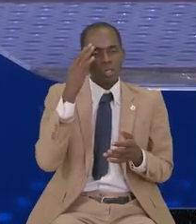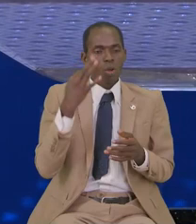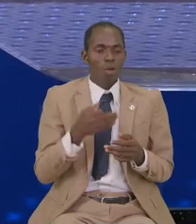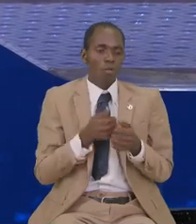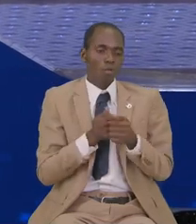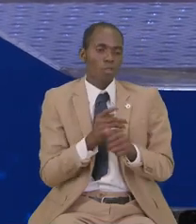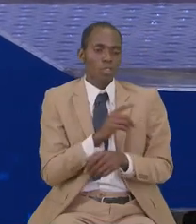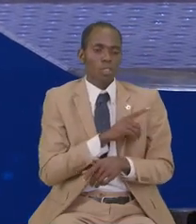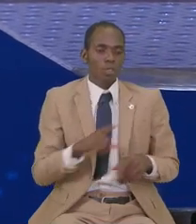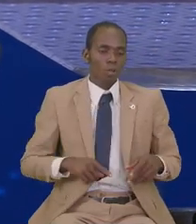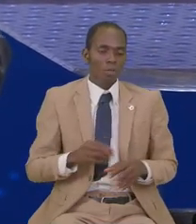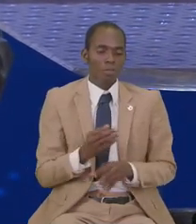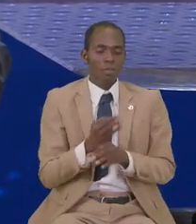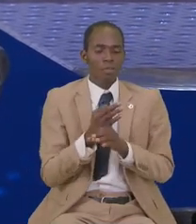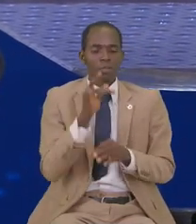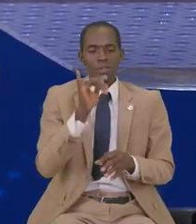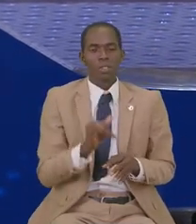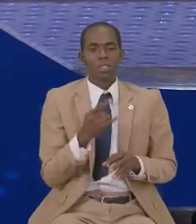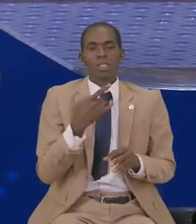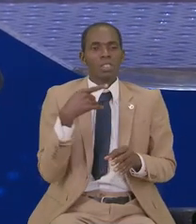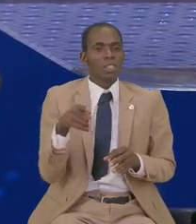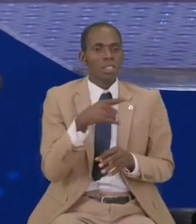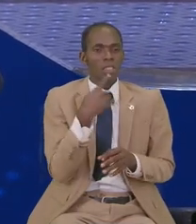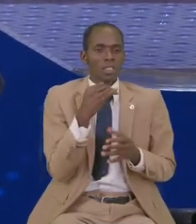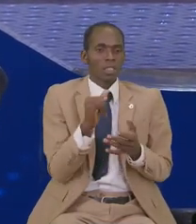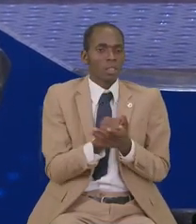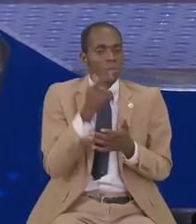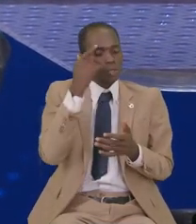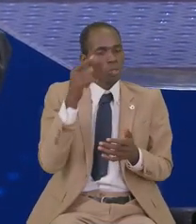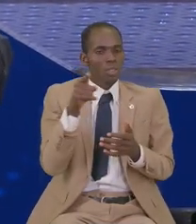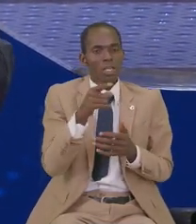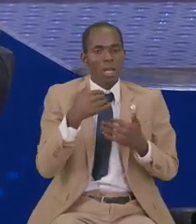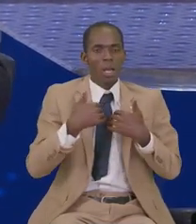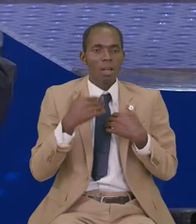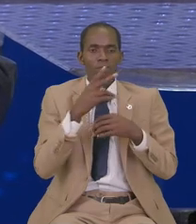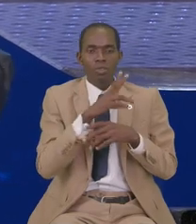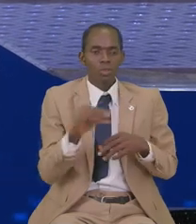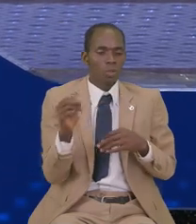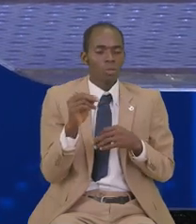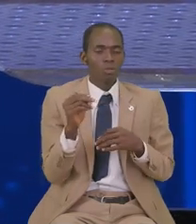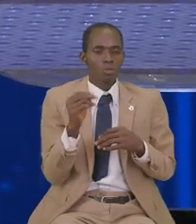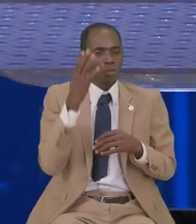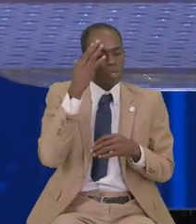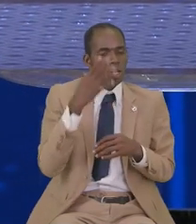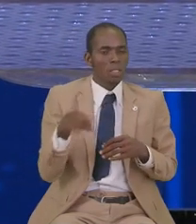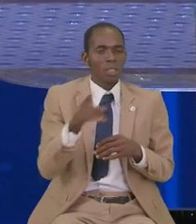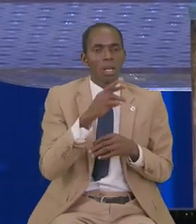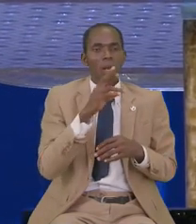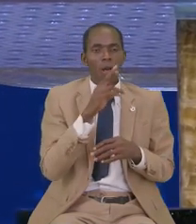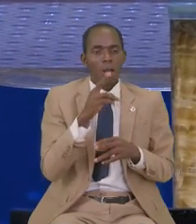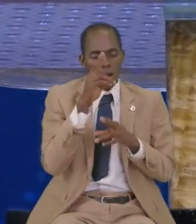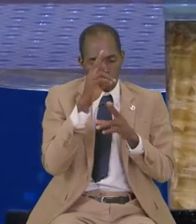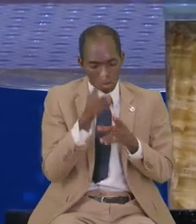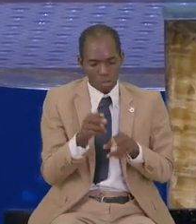Lord faithfully. They need to have the knowledge, you say, because they have no knowledge, and their honorable men